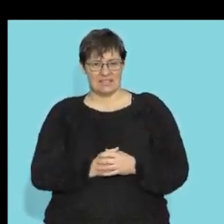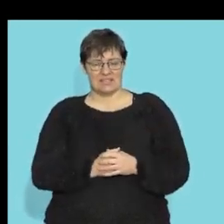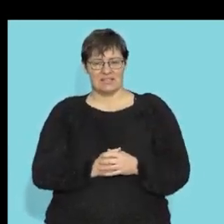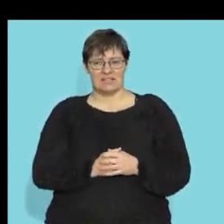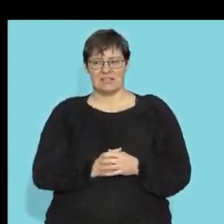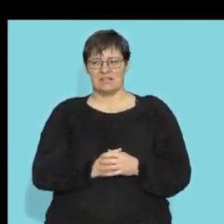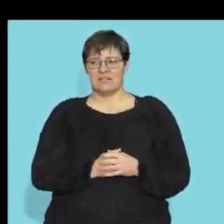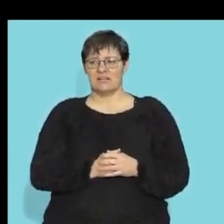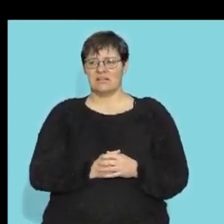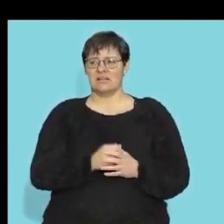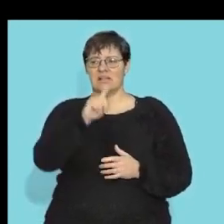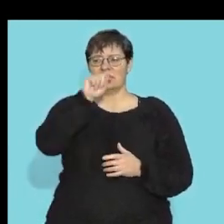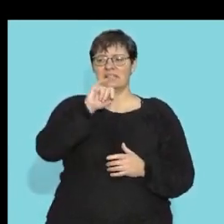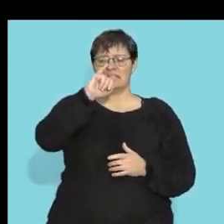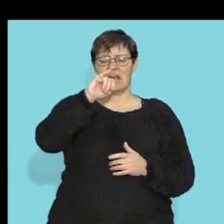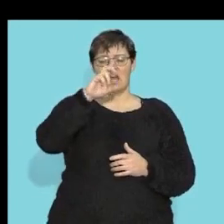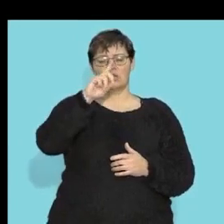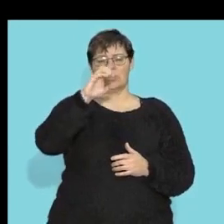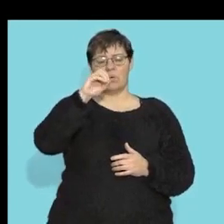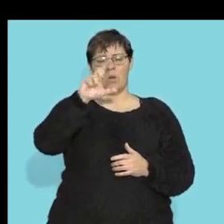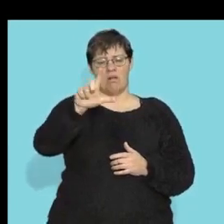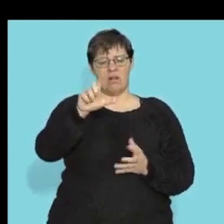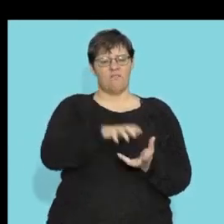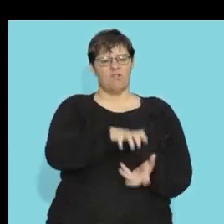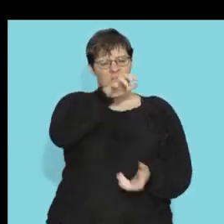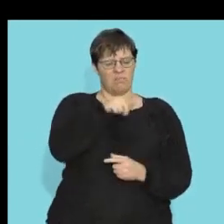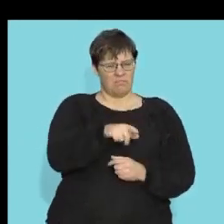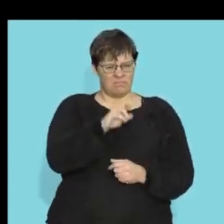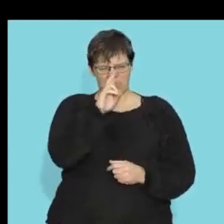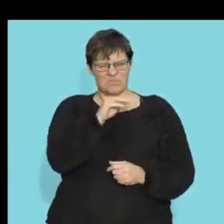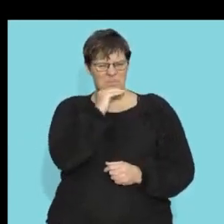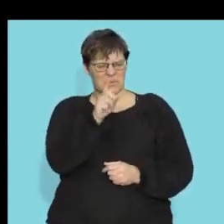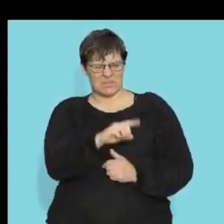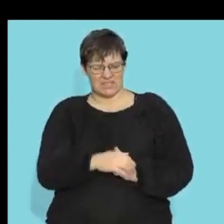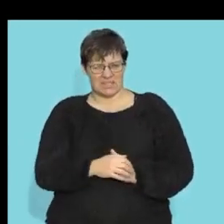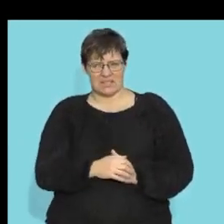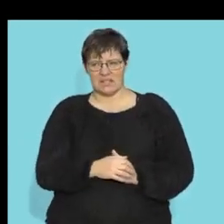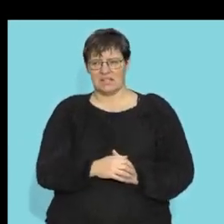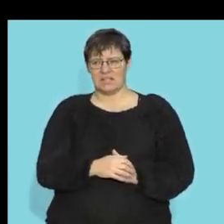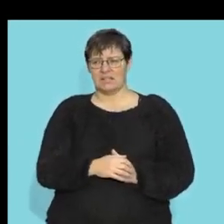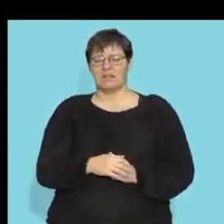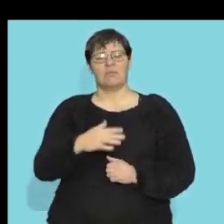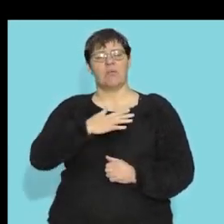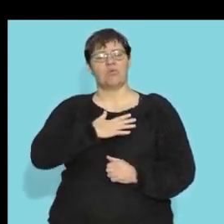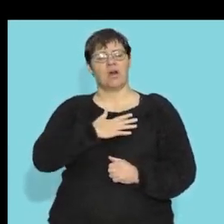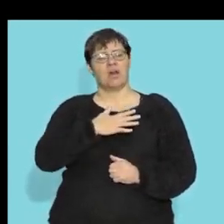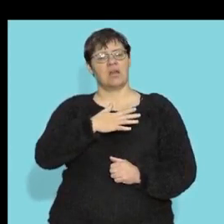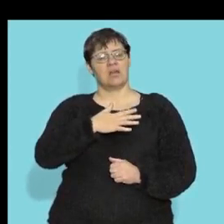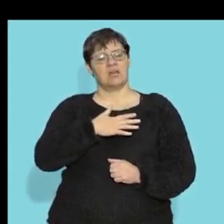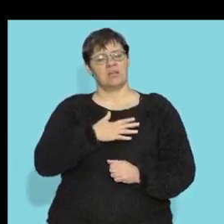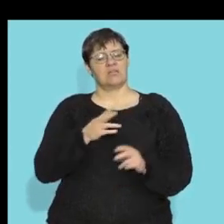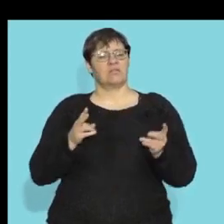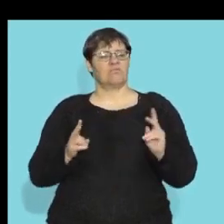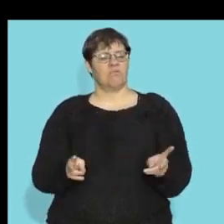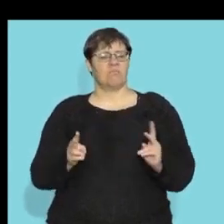was this tidal volume. And what tidal volume is you can have a look. This is your quiet